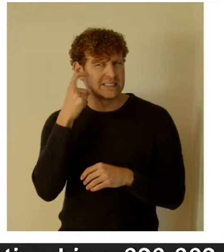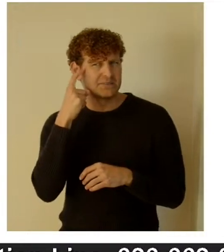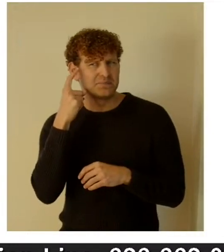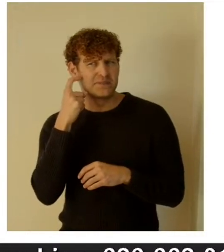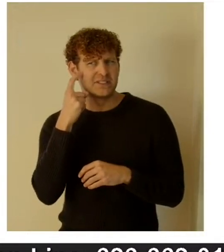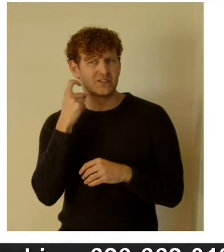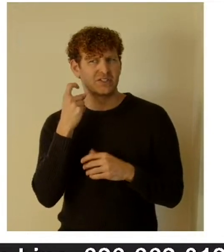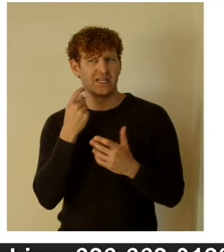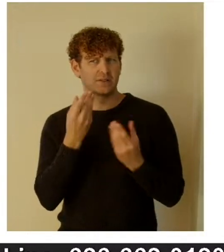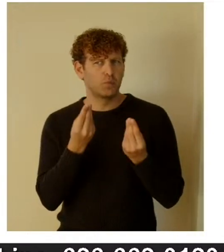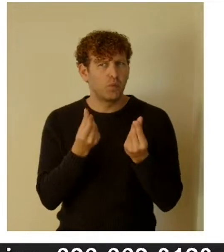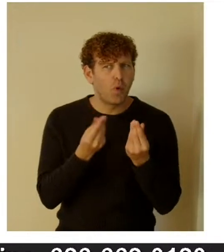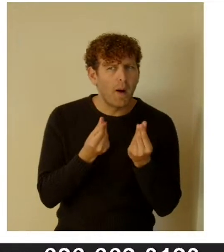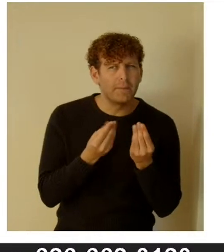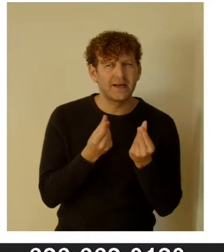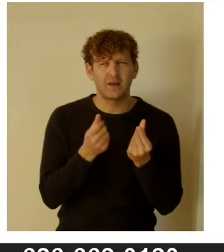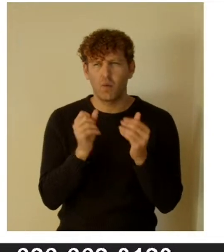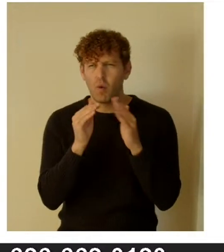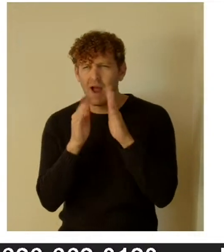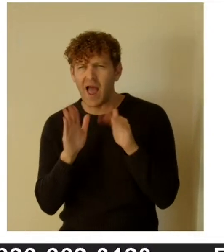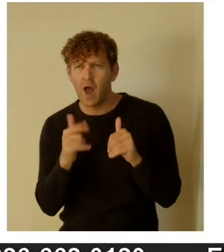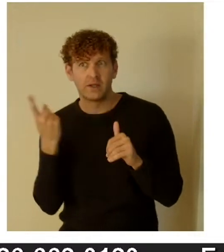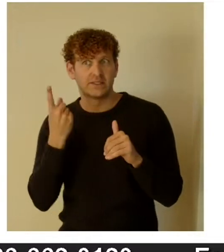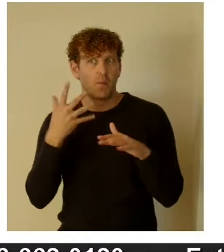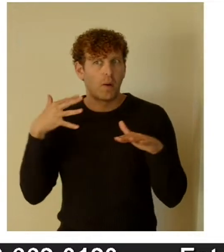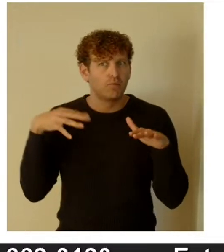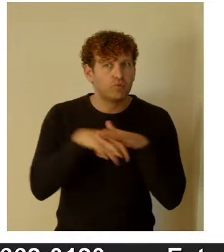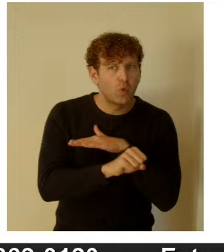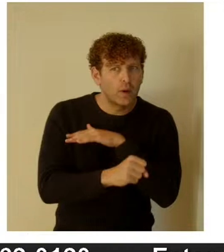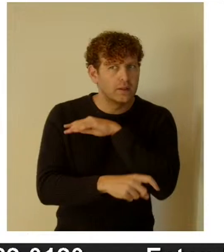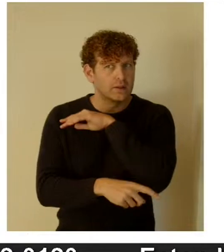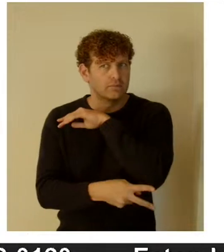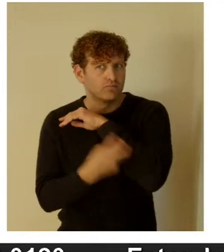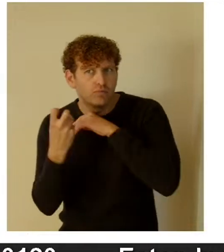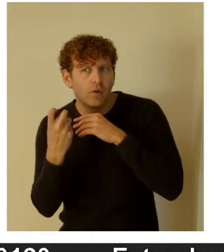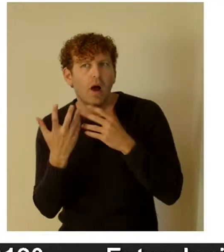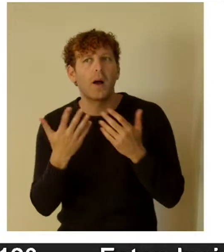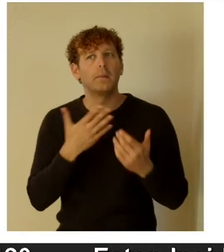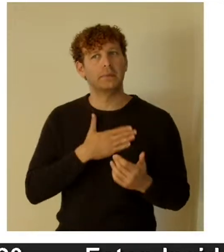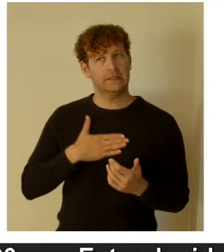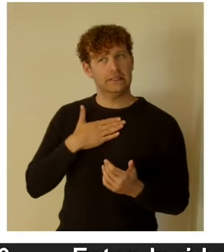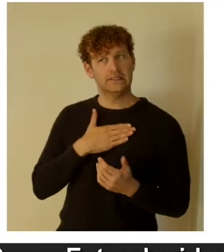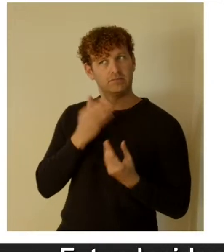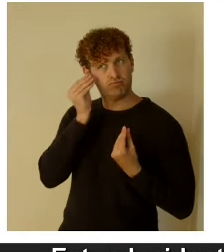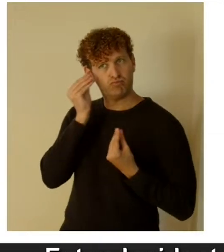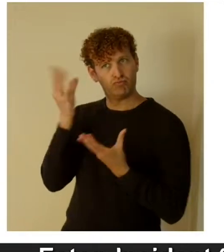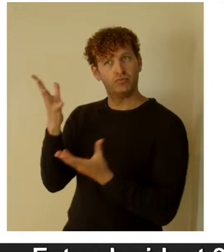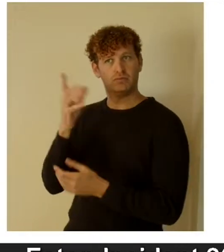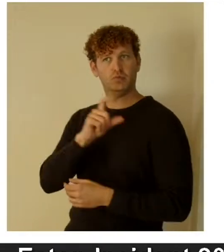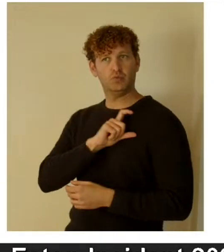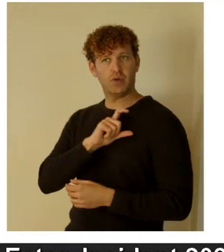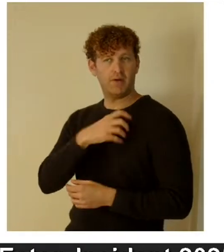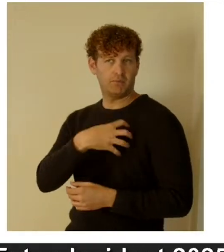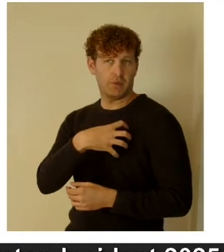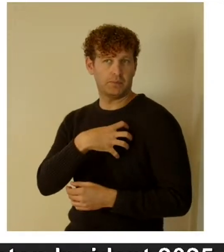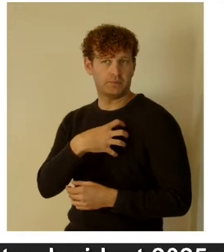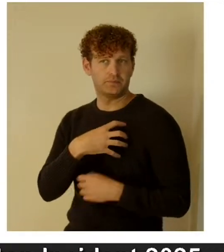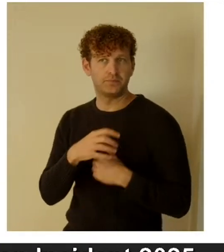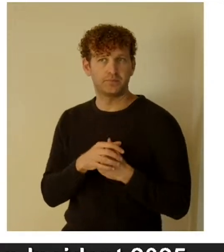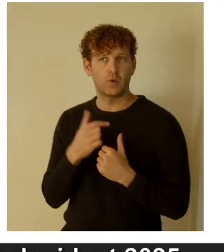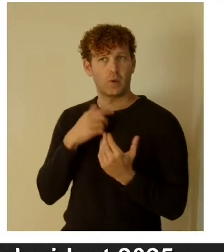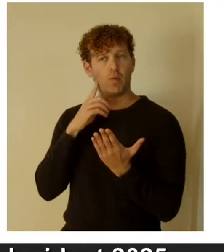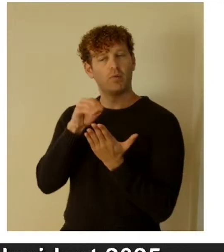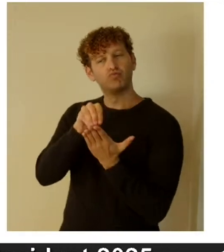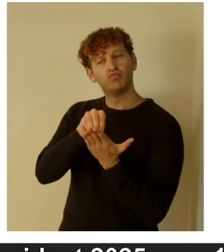property or house has been broken into, please report that to the Sheriff's Department. Just call us and we'll come out and do a report. You can